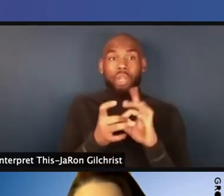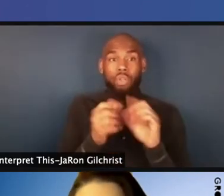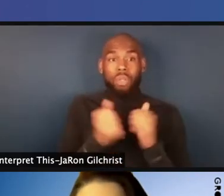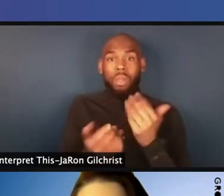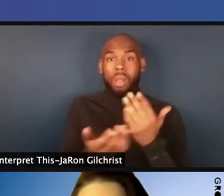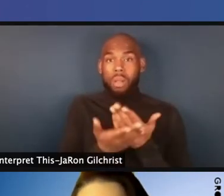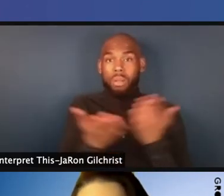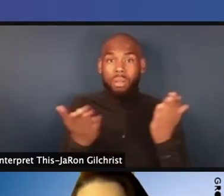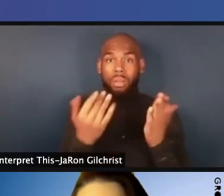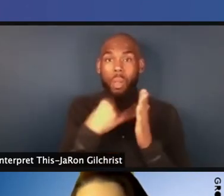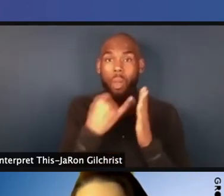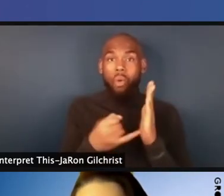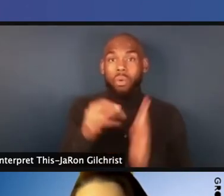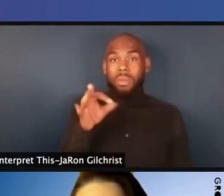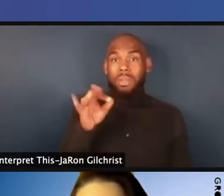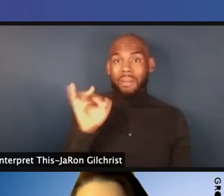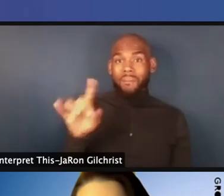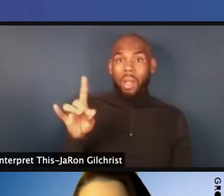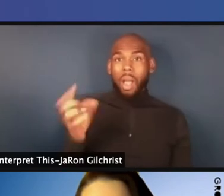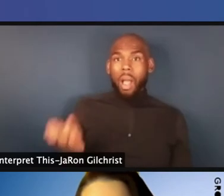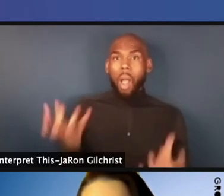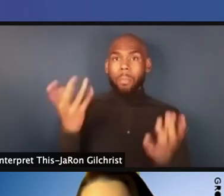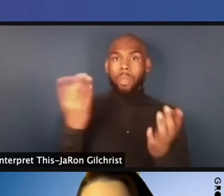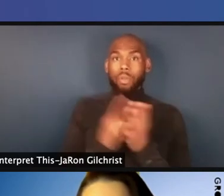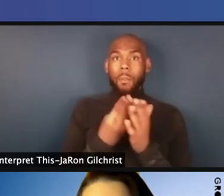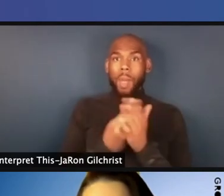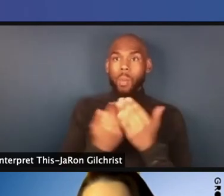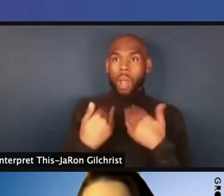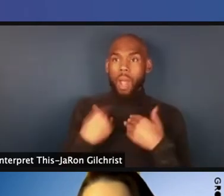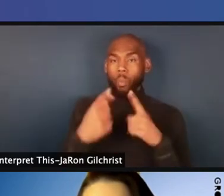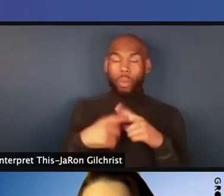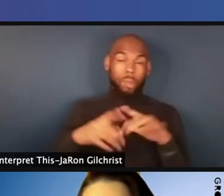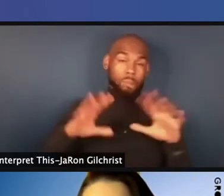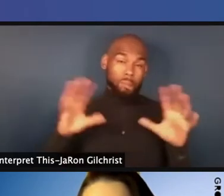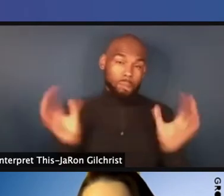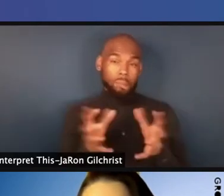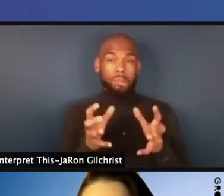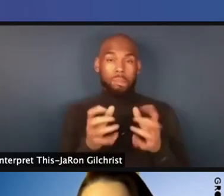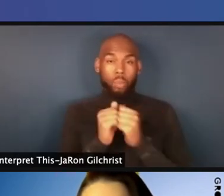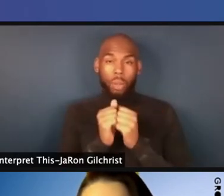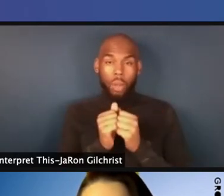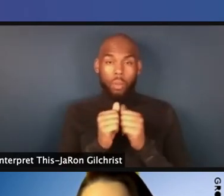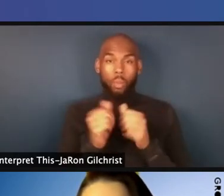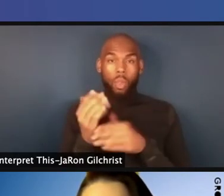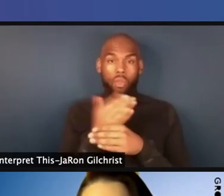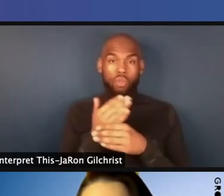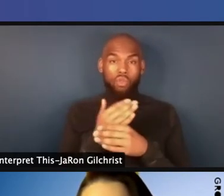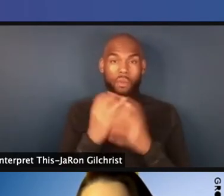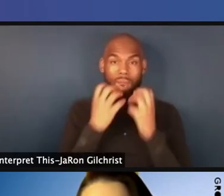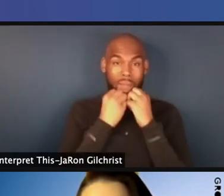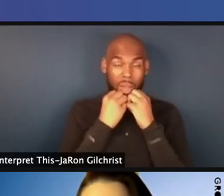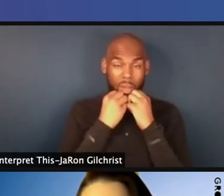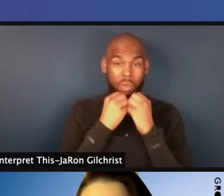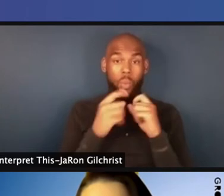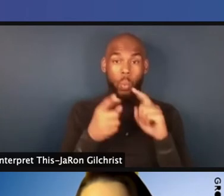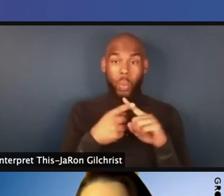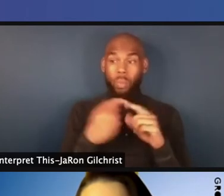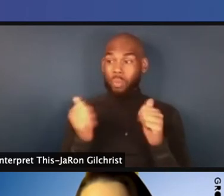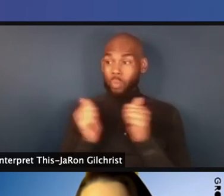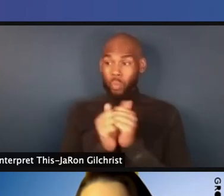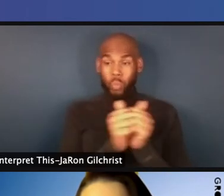field, how much currency we really have whenever we bond together around shared values. I mean, when we all collectively take a stand, it can